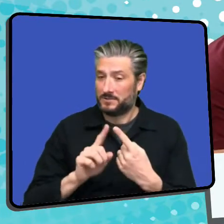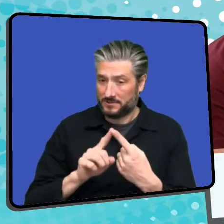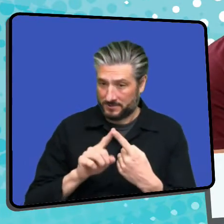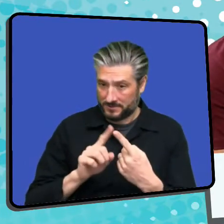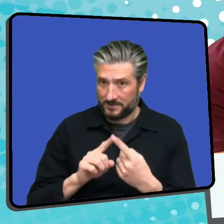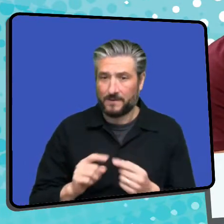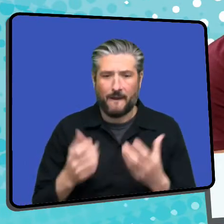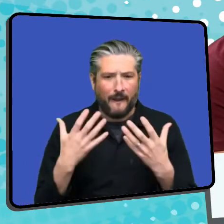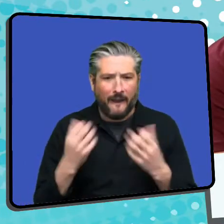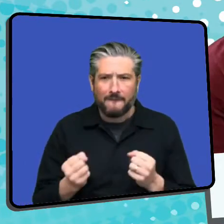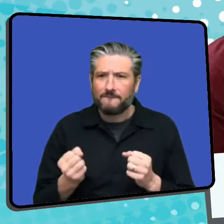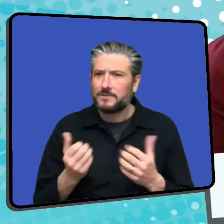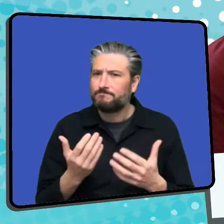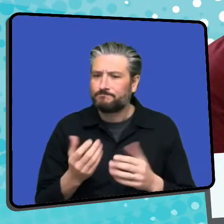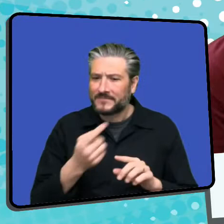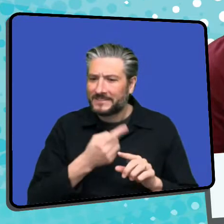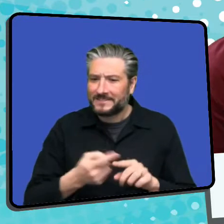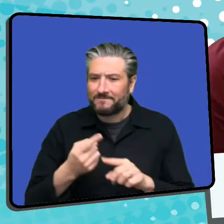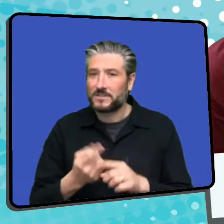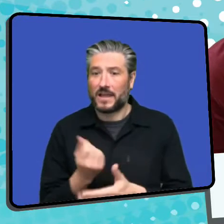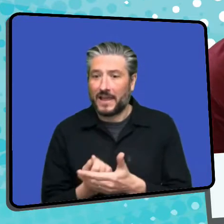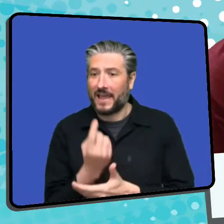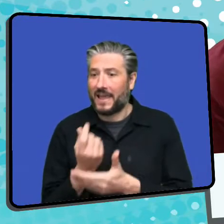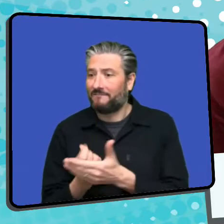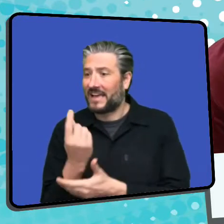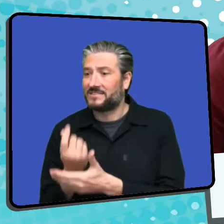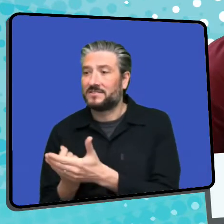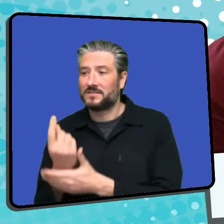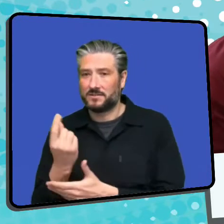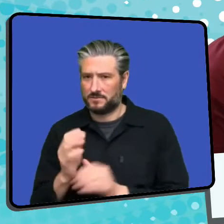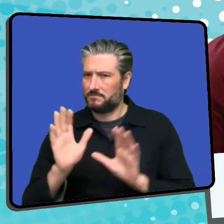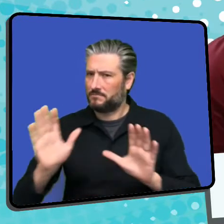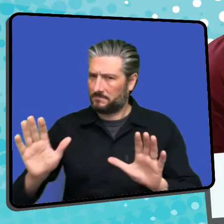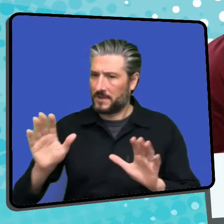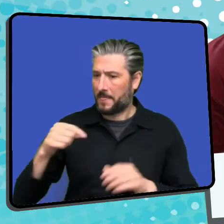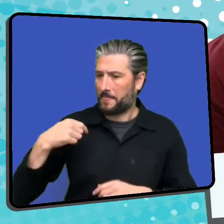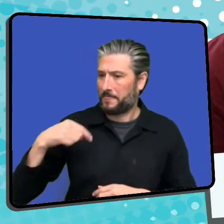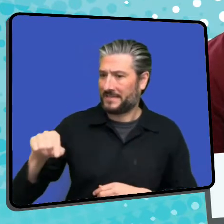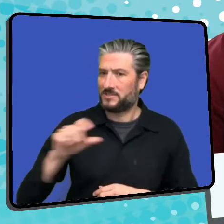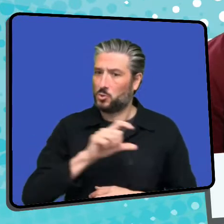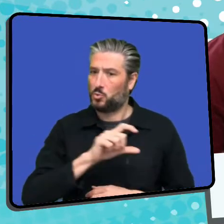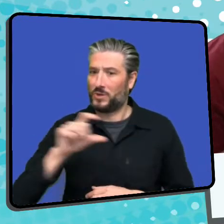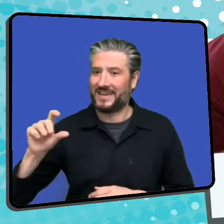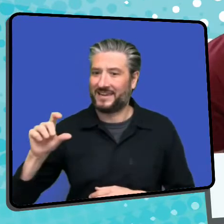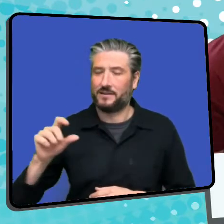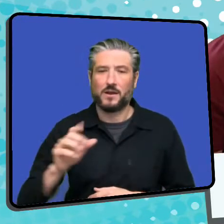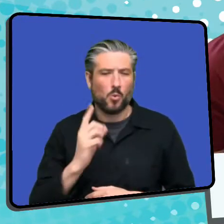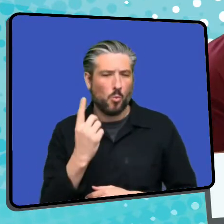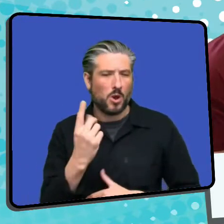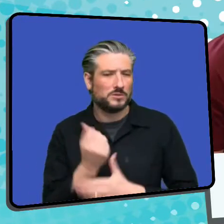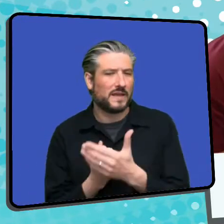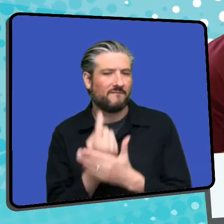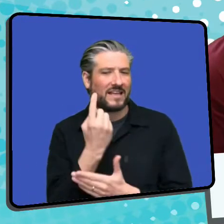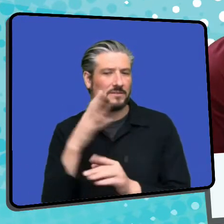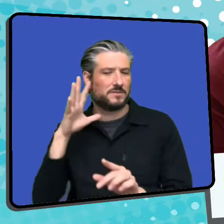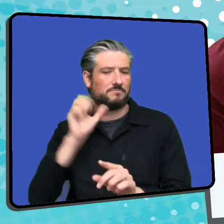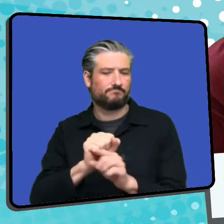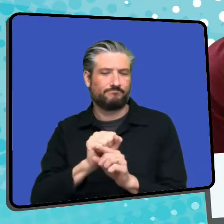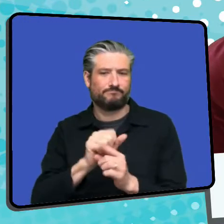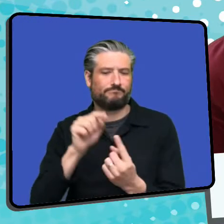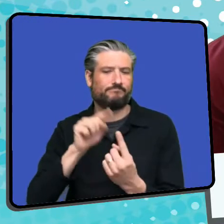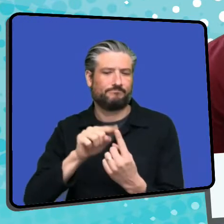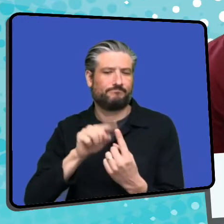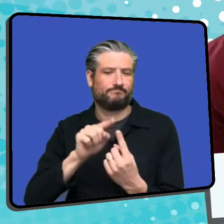module. I'm going to talk quickly about this week promoted event. So this week, the event I want to highlight is one upcoming live